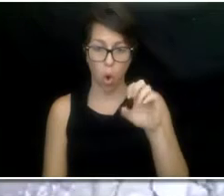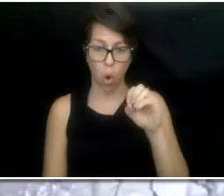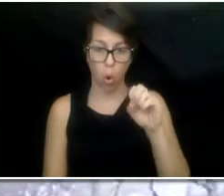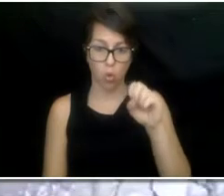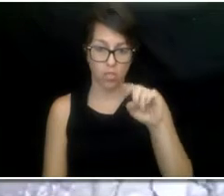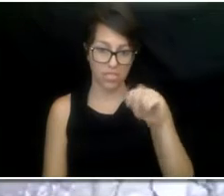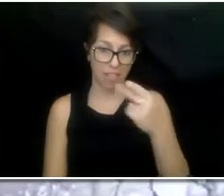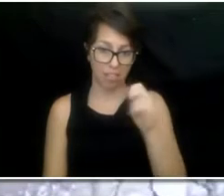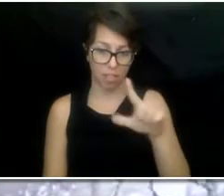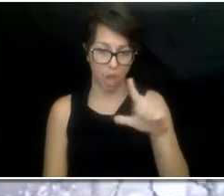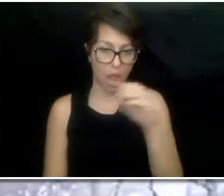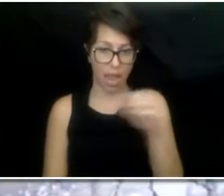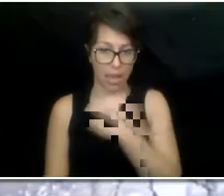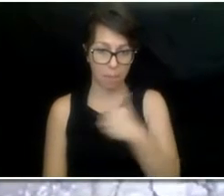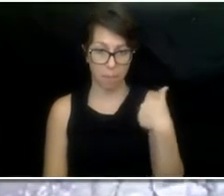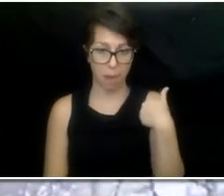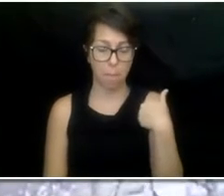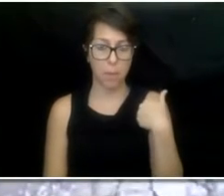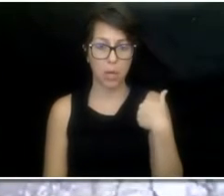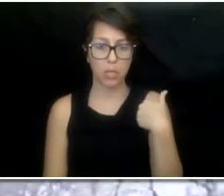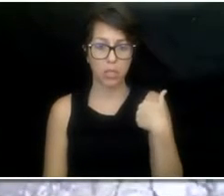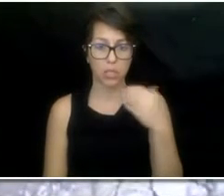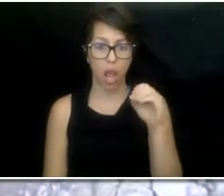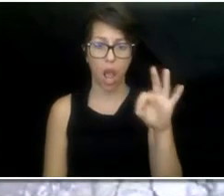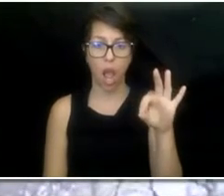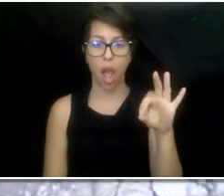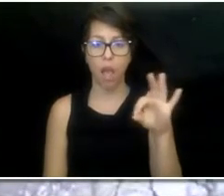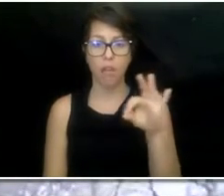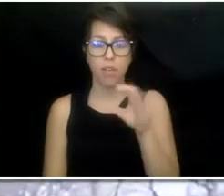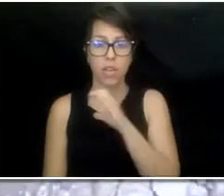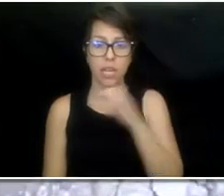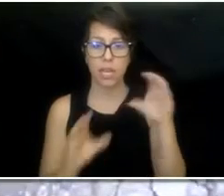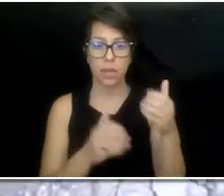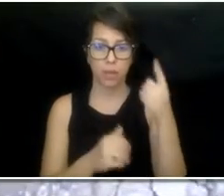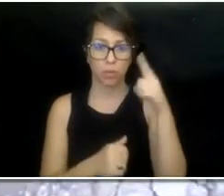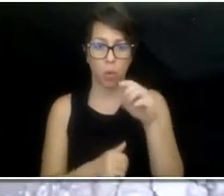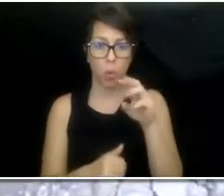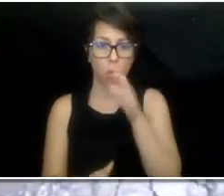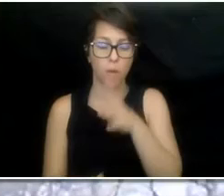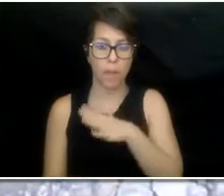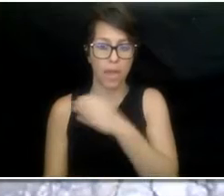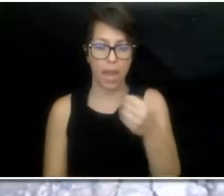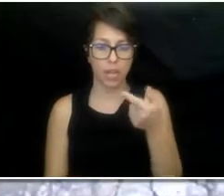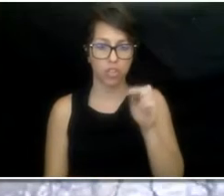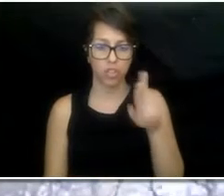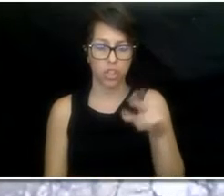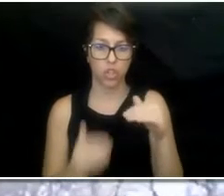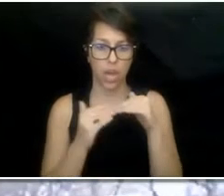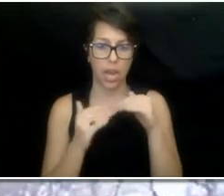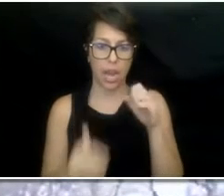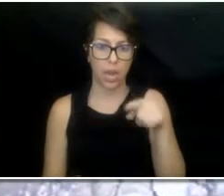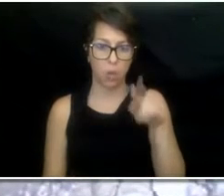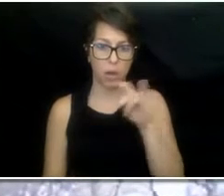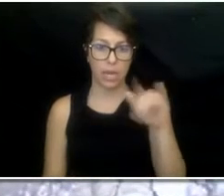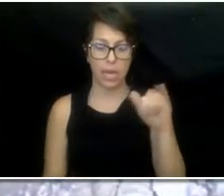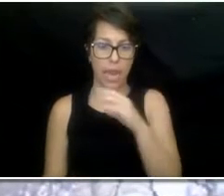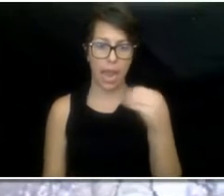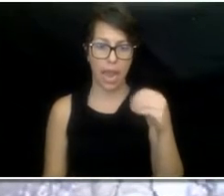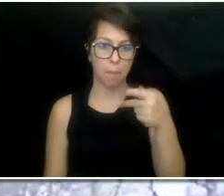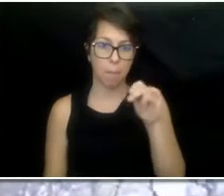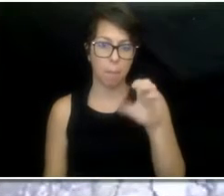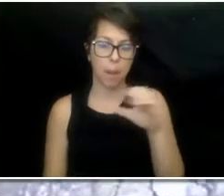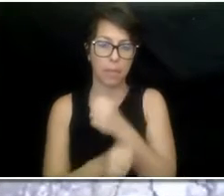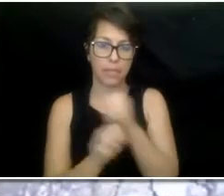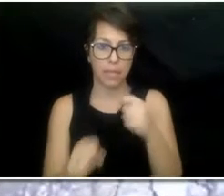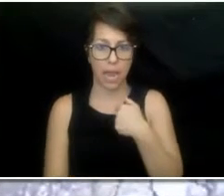she her hers I am joined by Deputy Commissioner general counsel Elizabeth dank I am pleased to